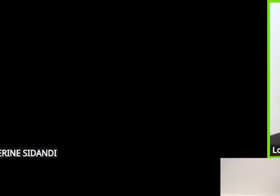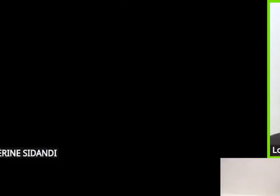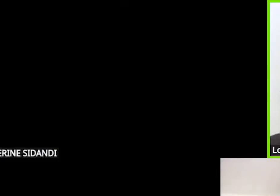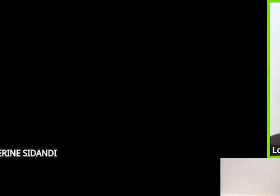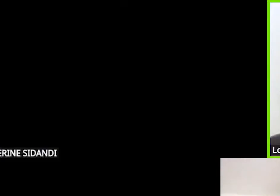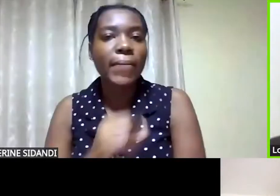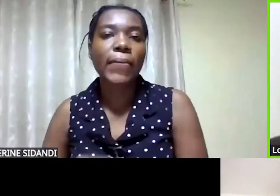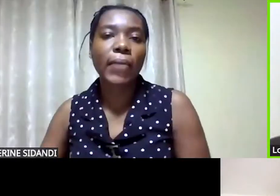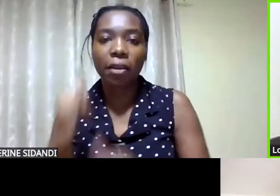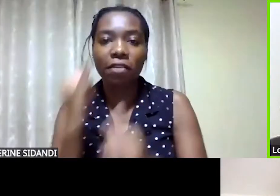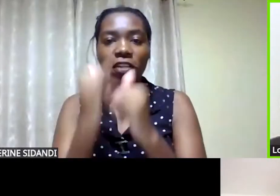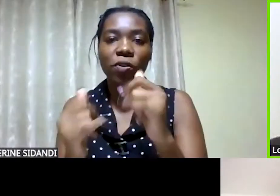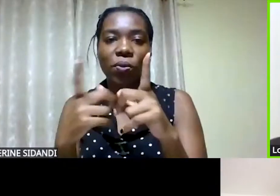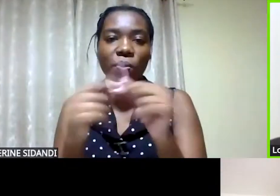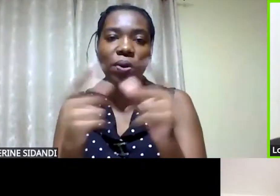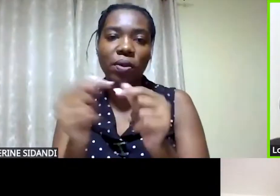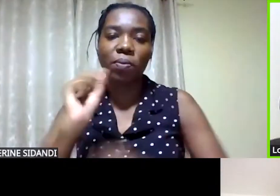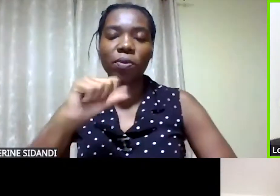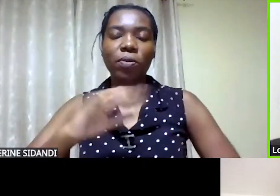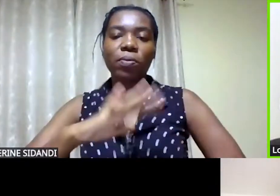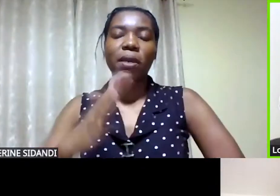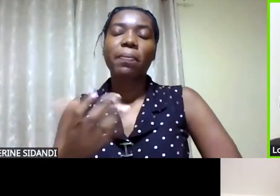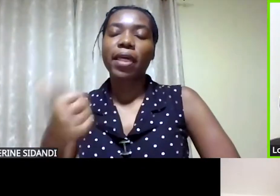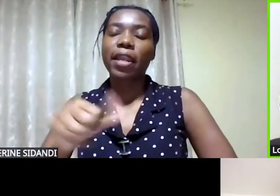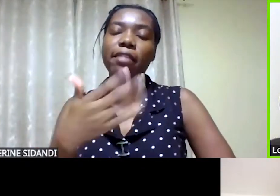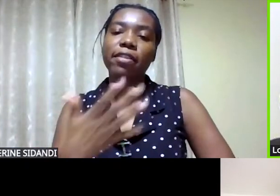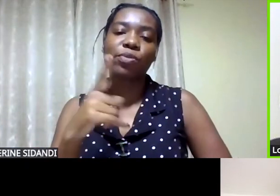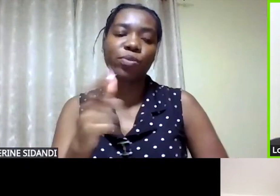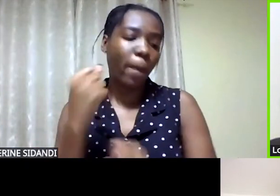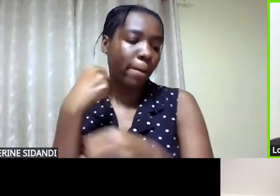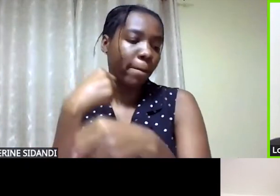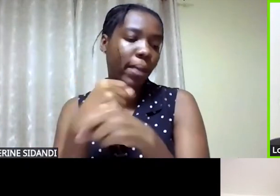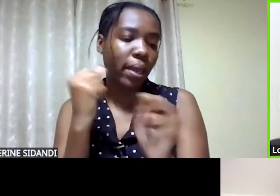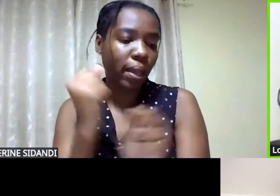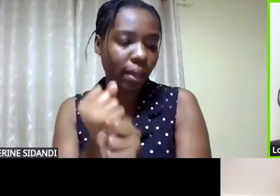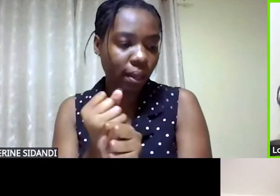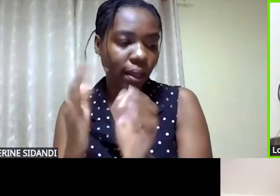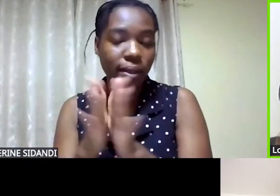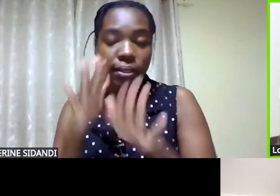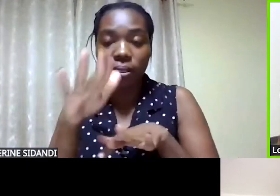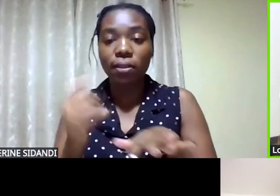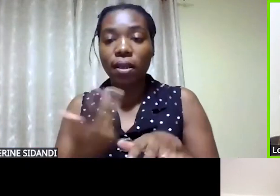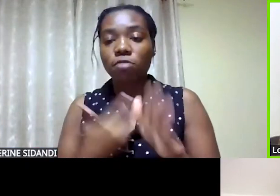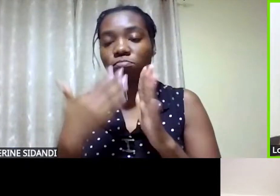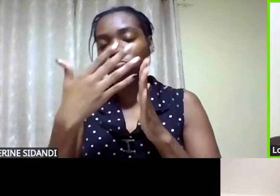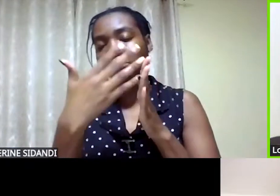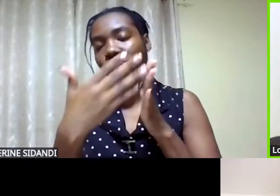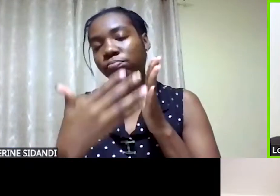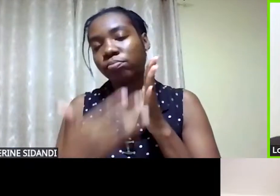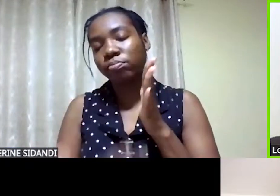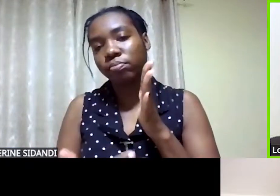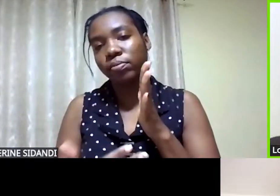create, even in all the steps that we have listed today, pass them